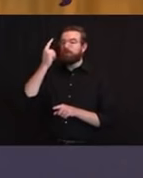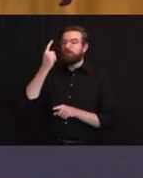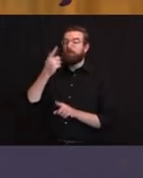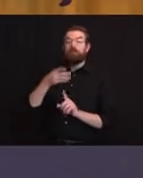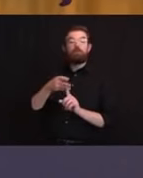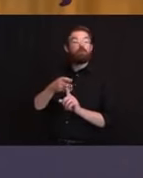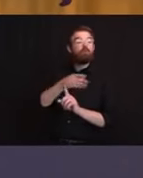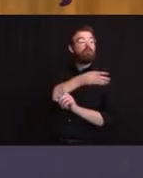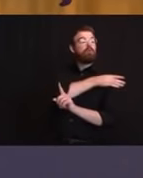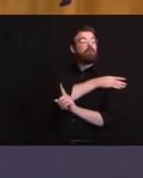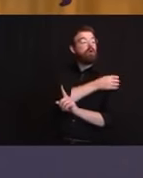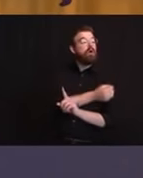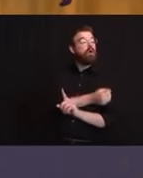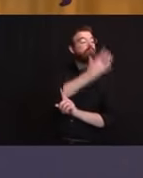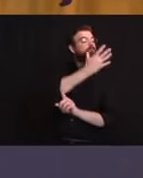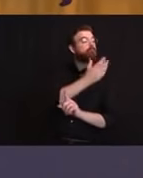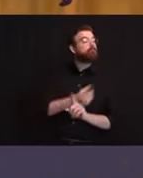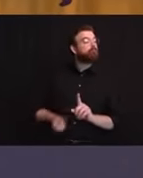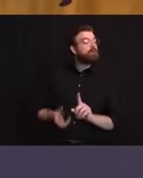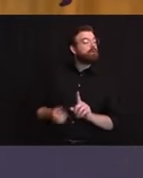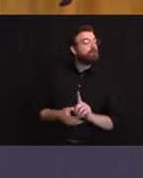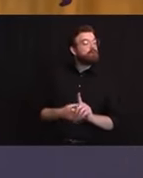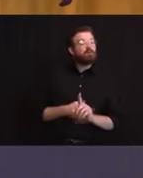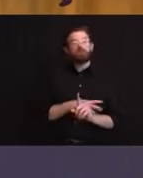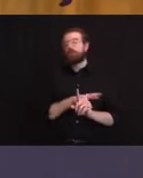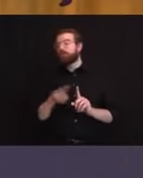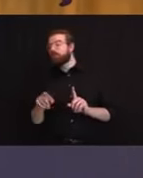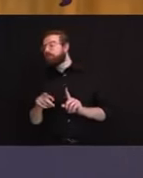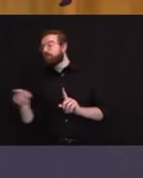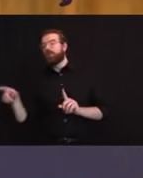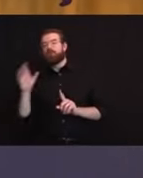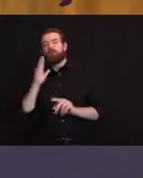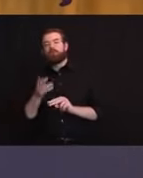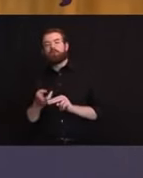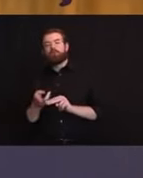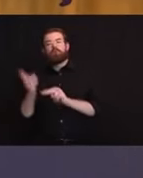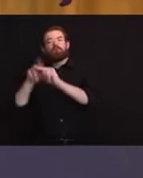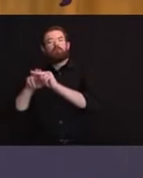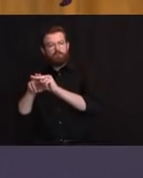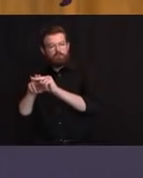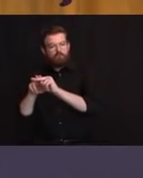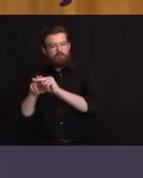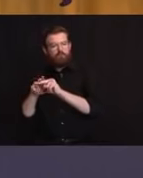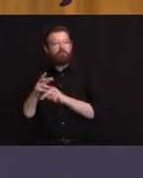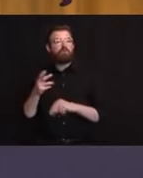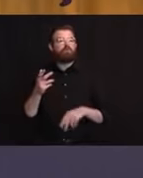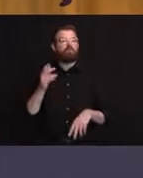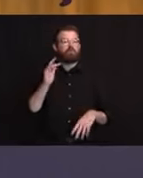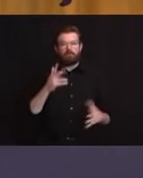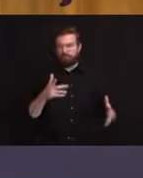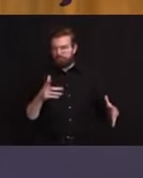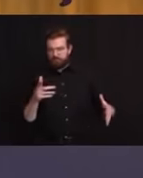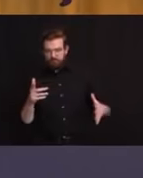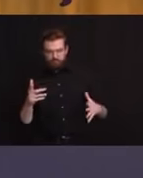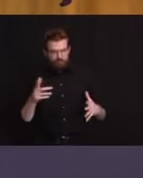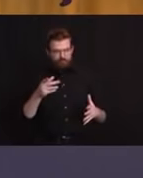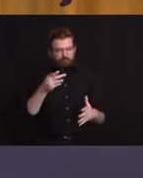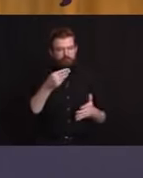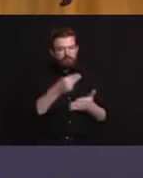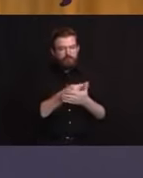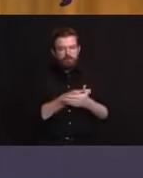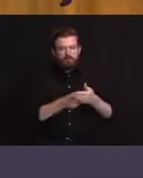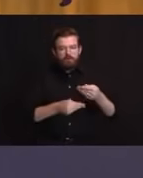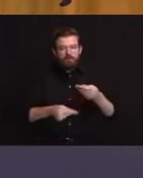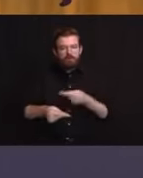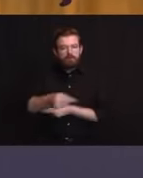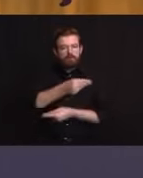and continue to fall off a cliff. And I think you'll see a version of this, and we're only a few weeks away. I've got to present a budget by